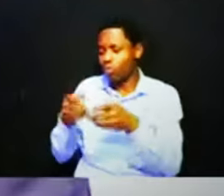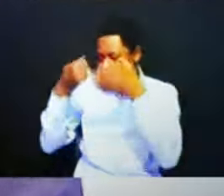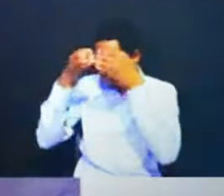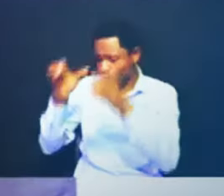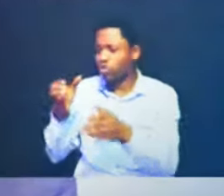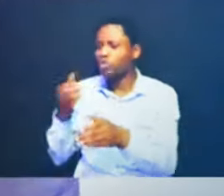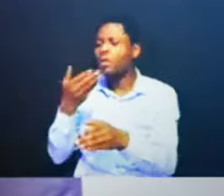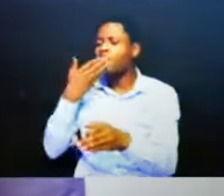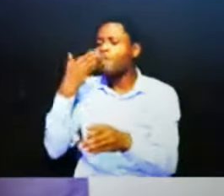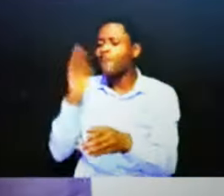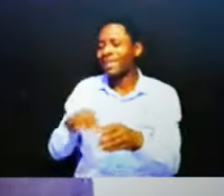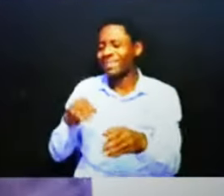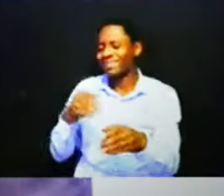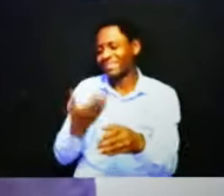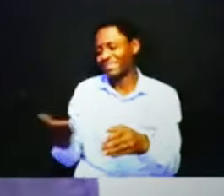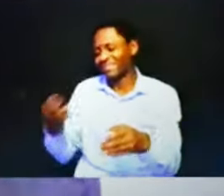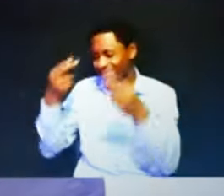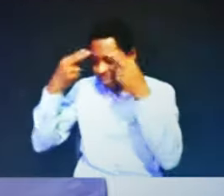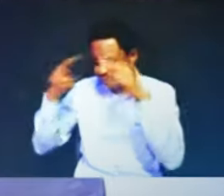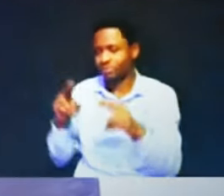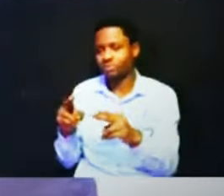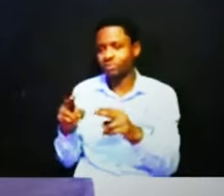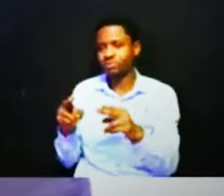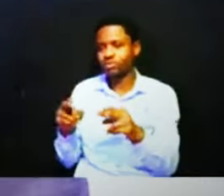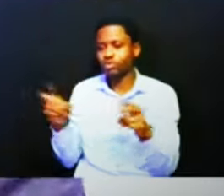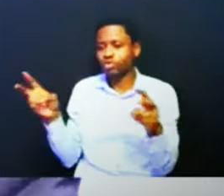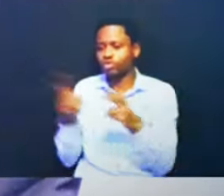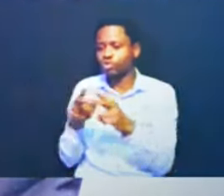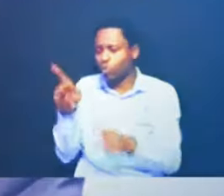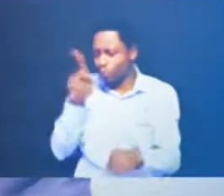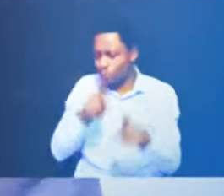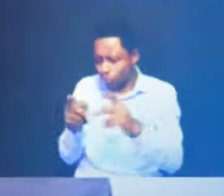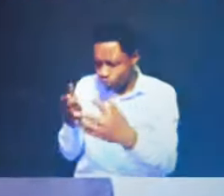So woe to anyone through whom the offense comes.